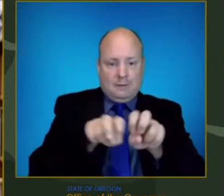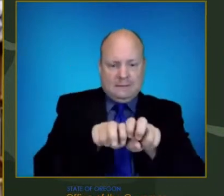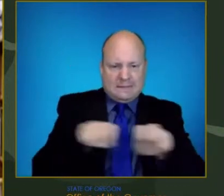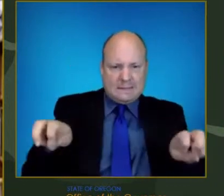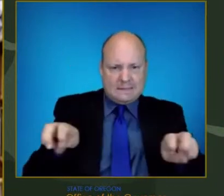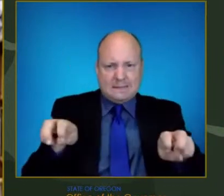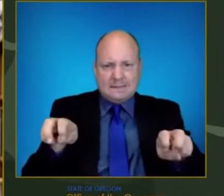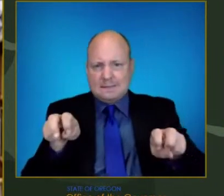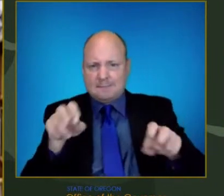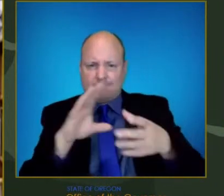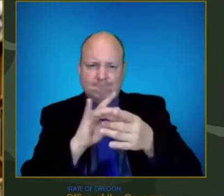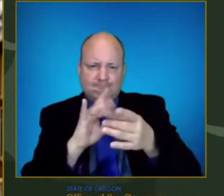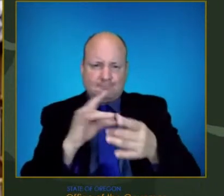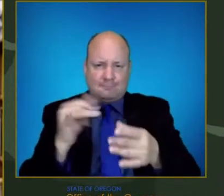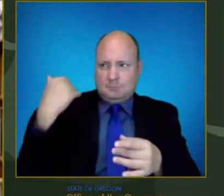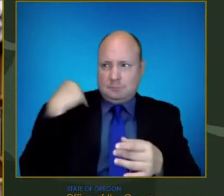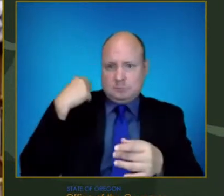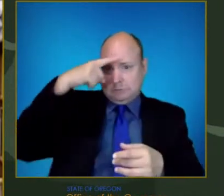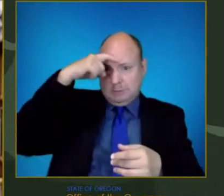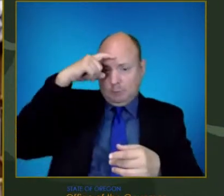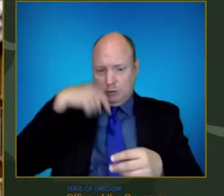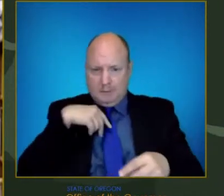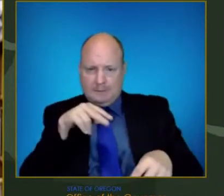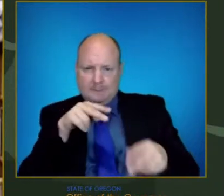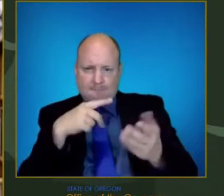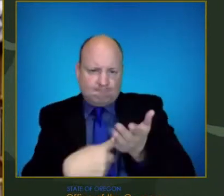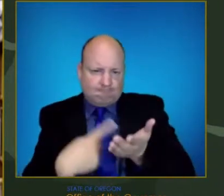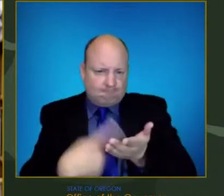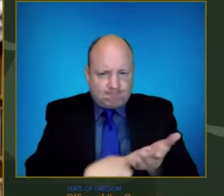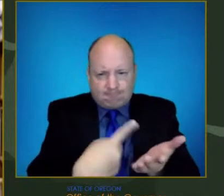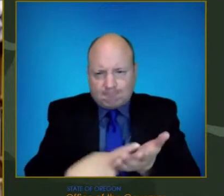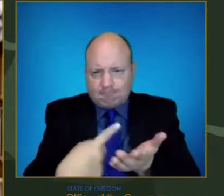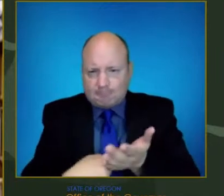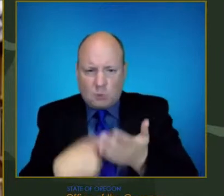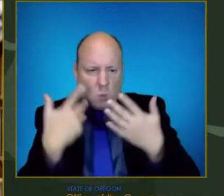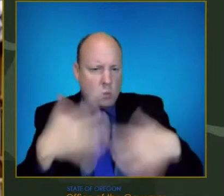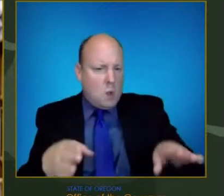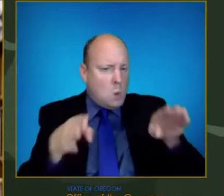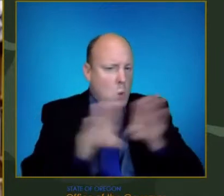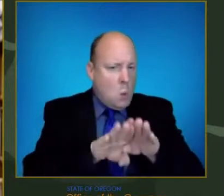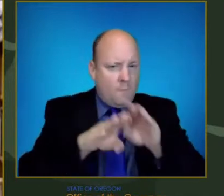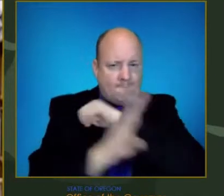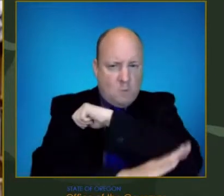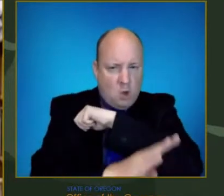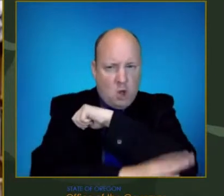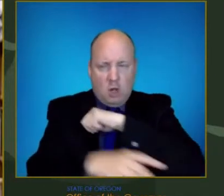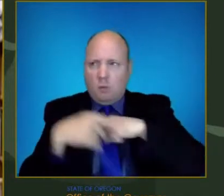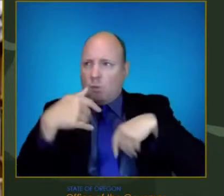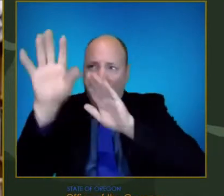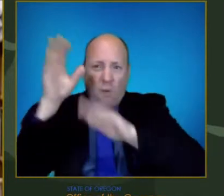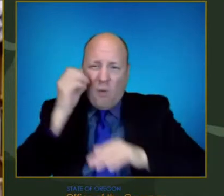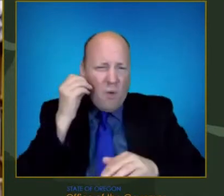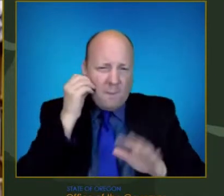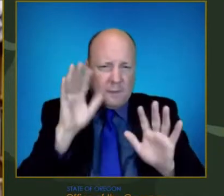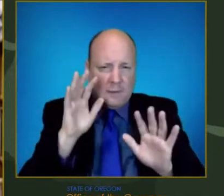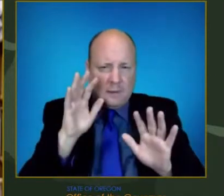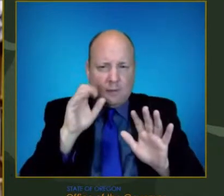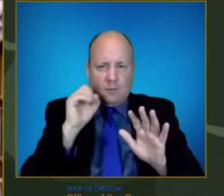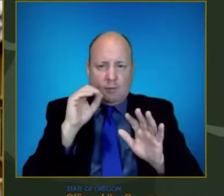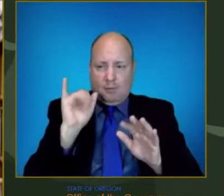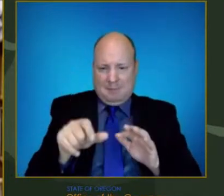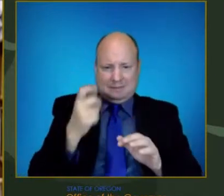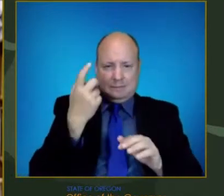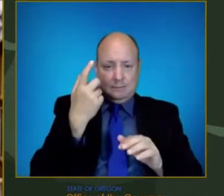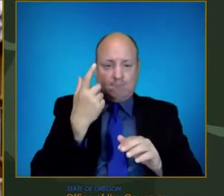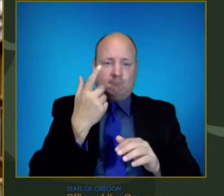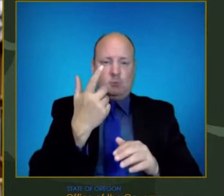limit the number of quarantines, and the masking, the distancing of 3 feet, were steps that would limit that. We're seeing, I mean,